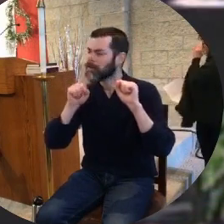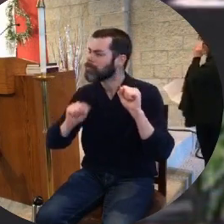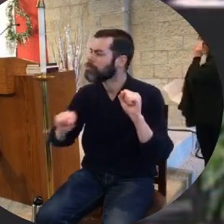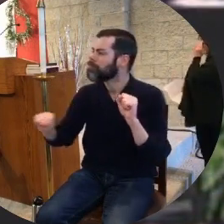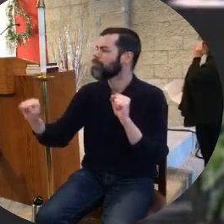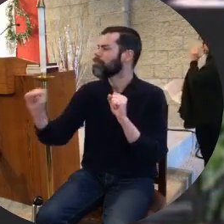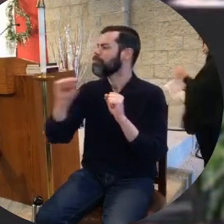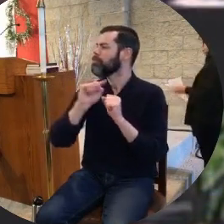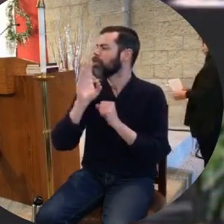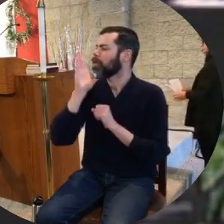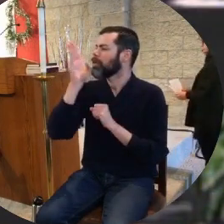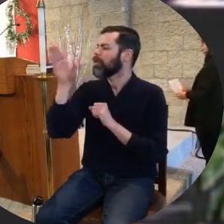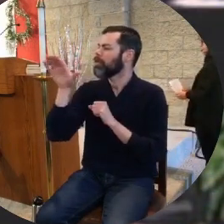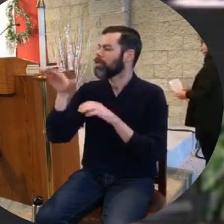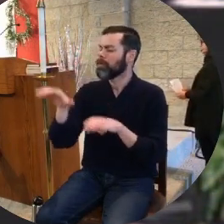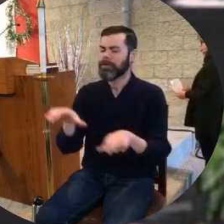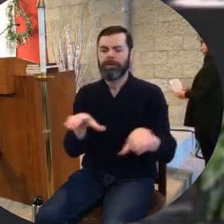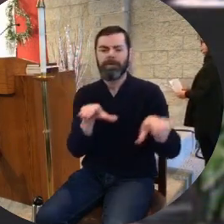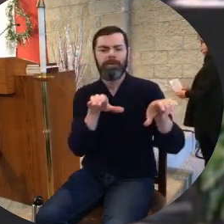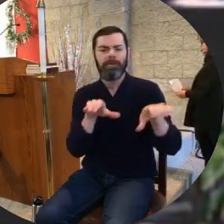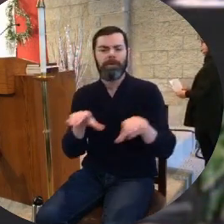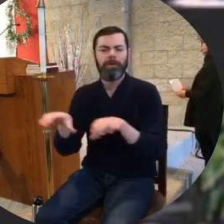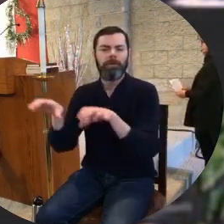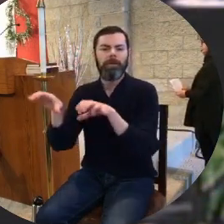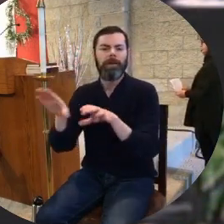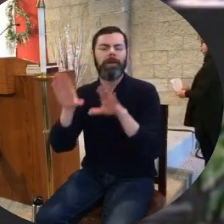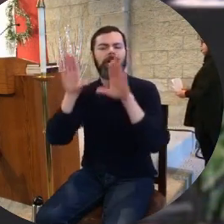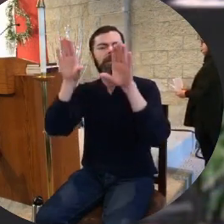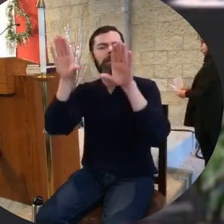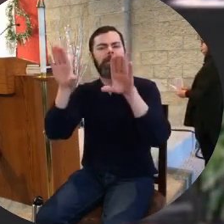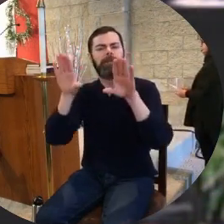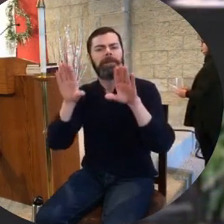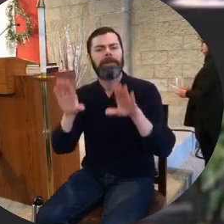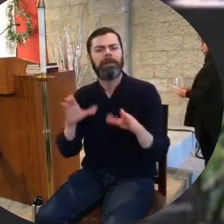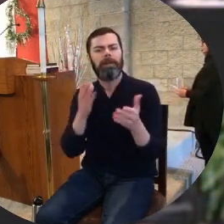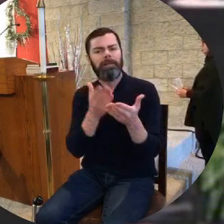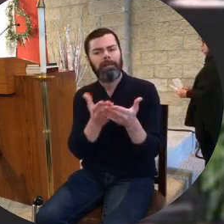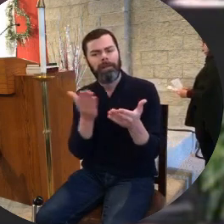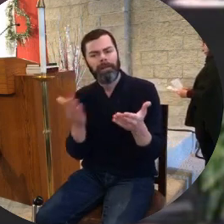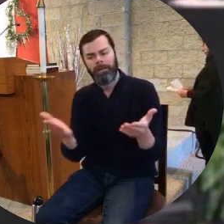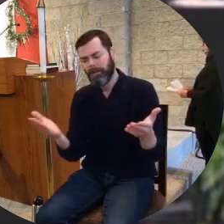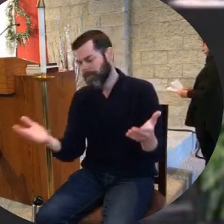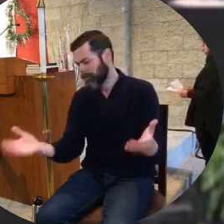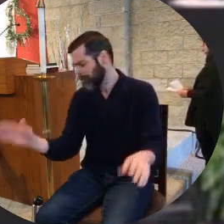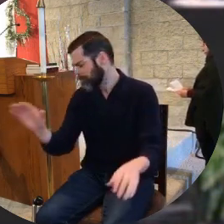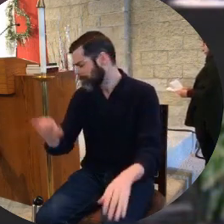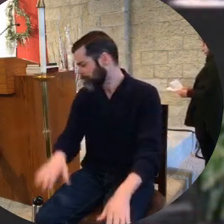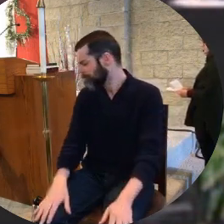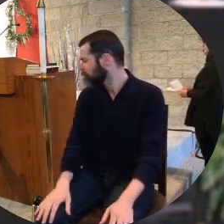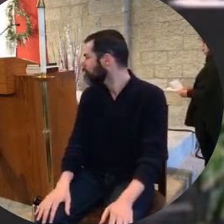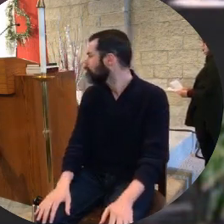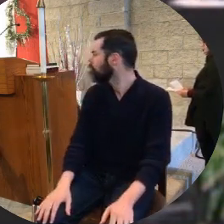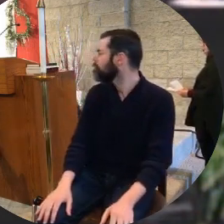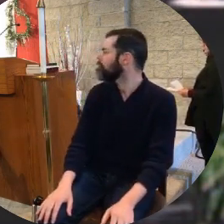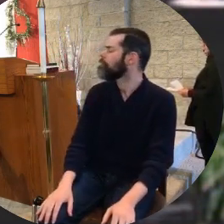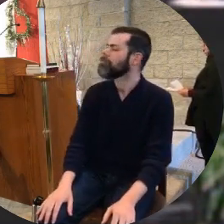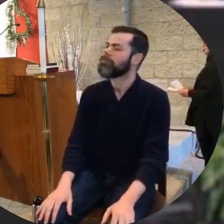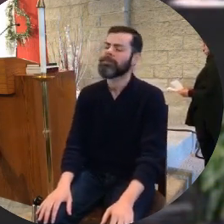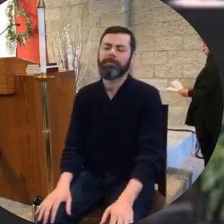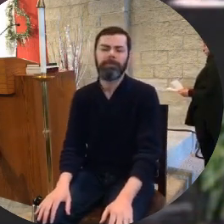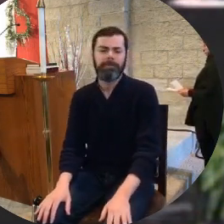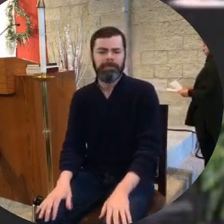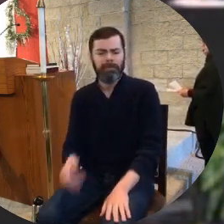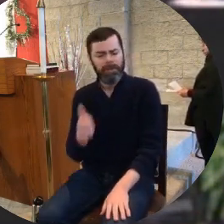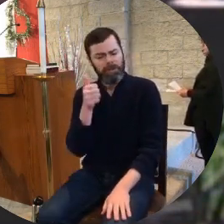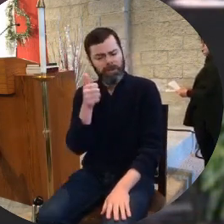amazing. You will do amazing things. You don't have to work it